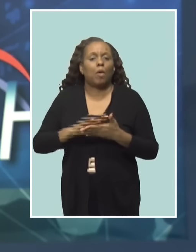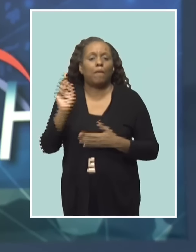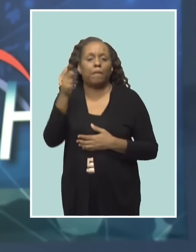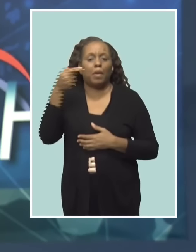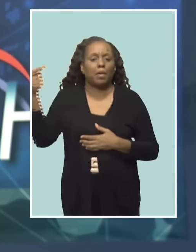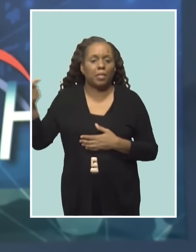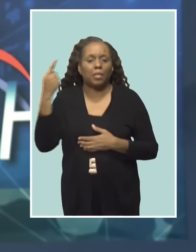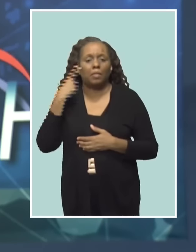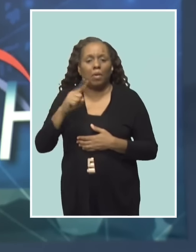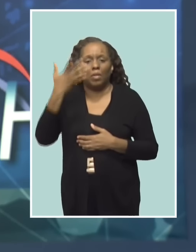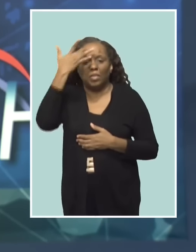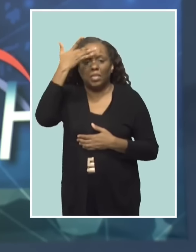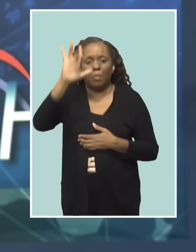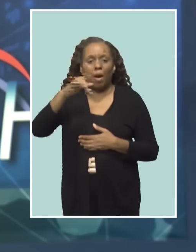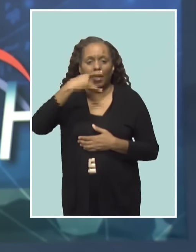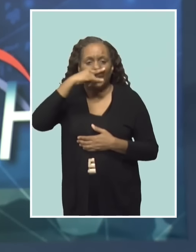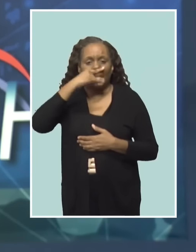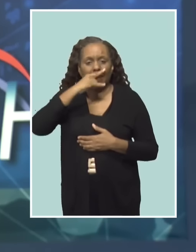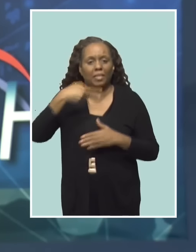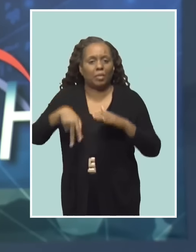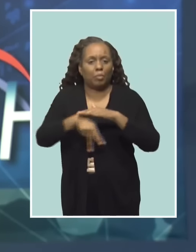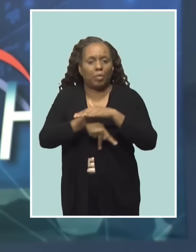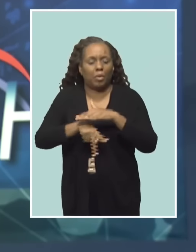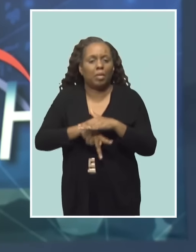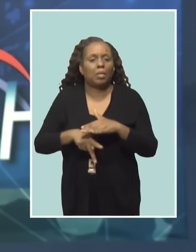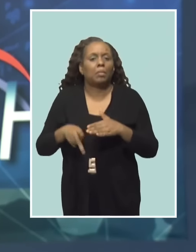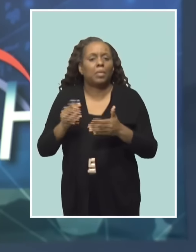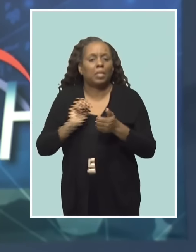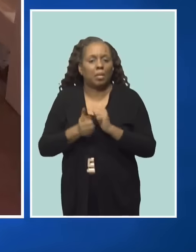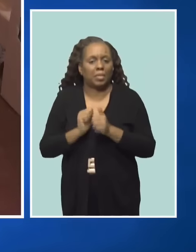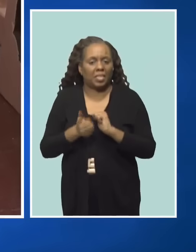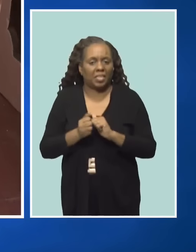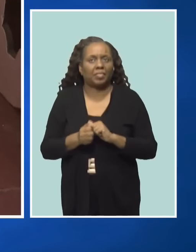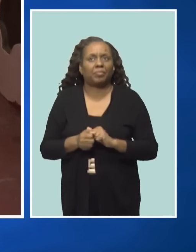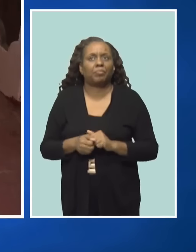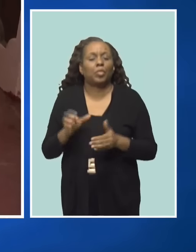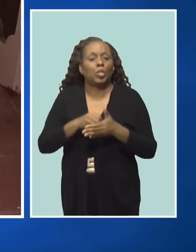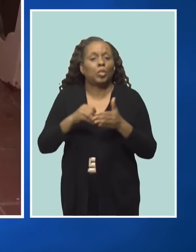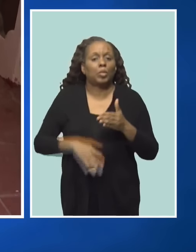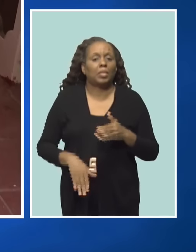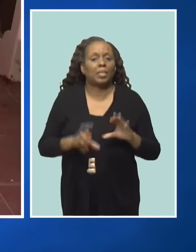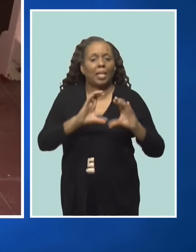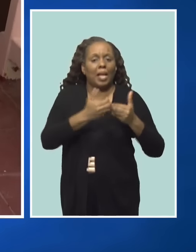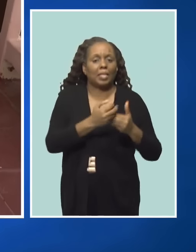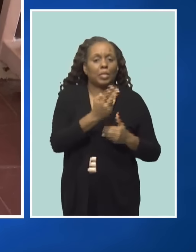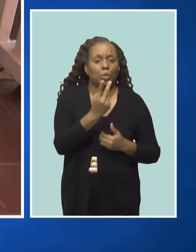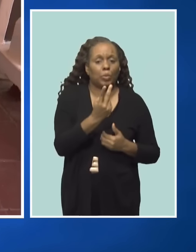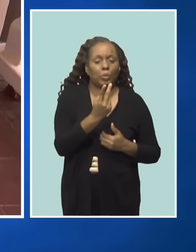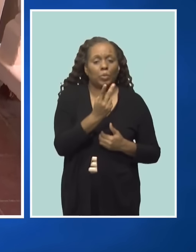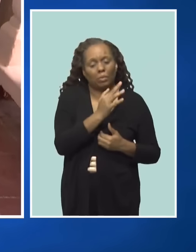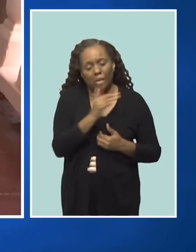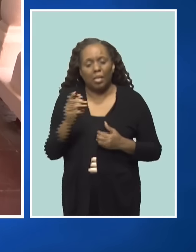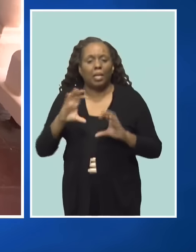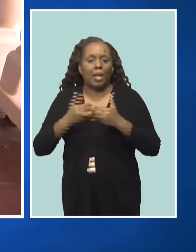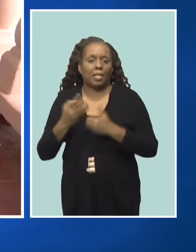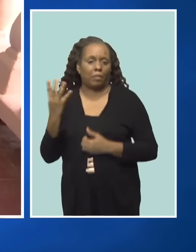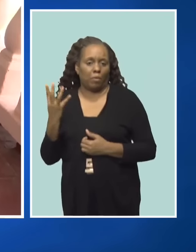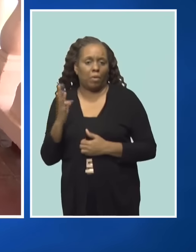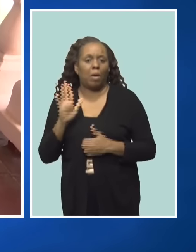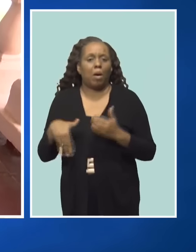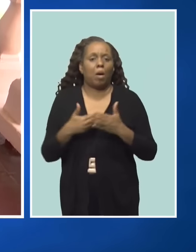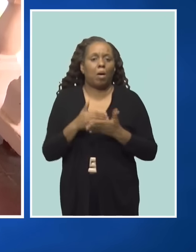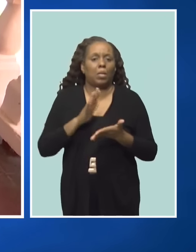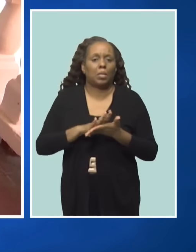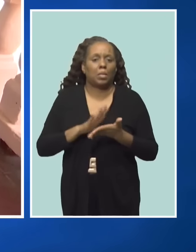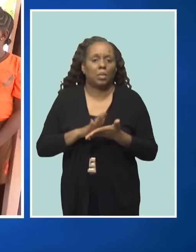Listerine Smart Kids primary competition. Open to students from classes 2 to 4, participating schools are presented